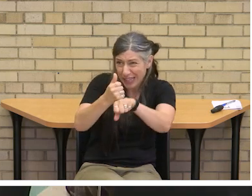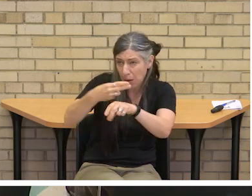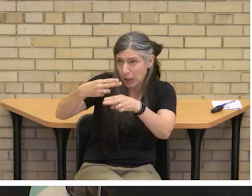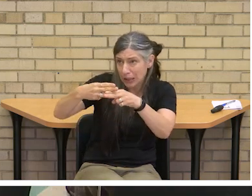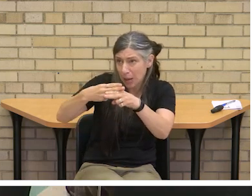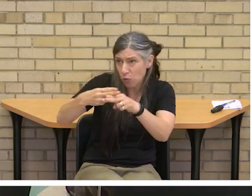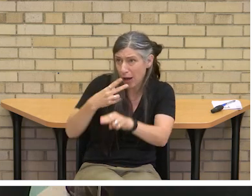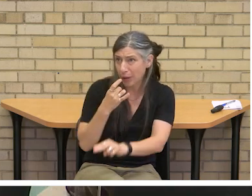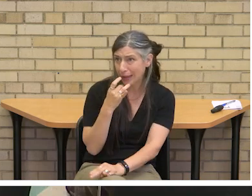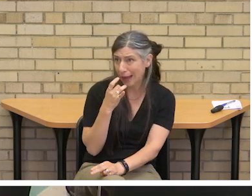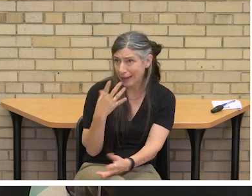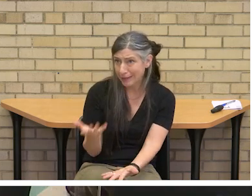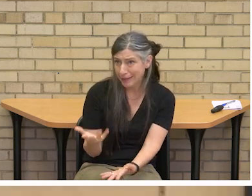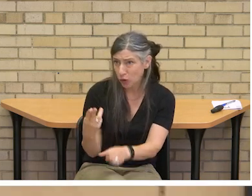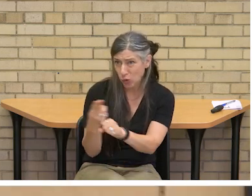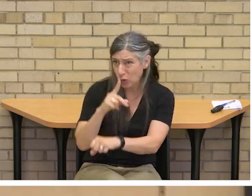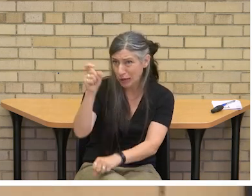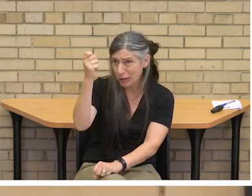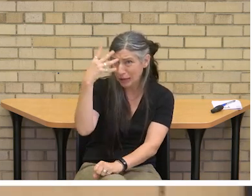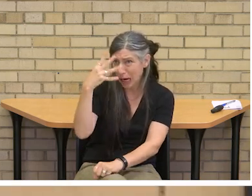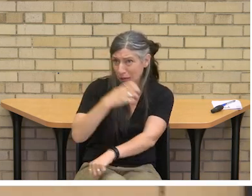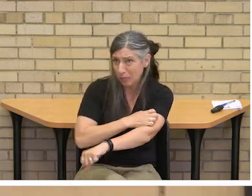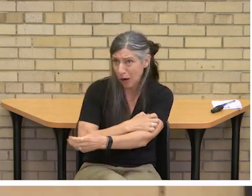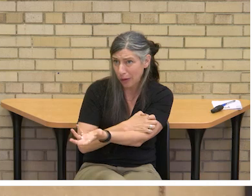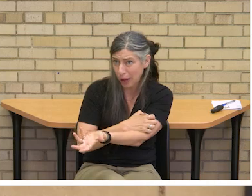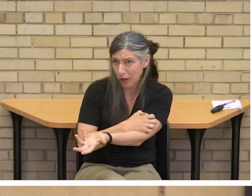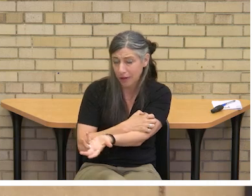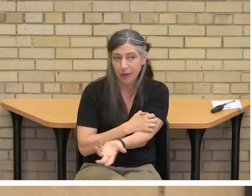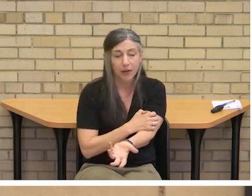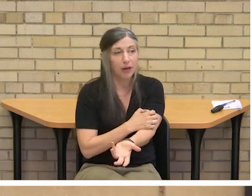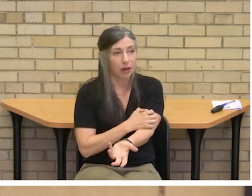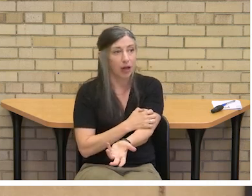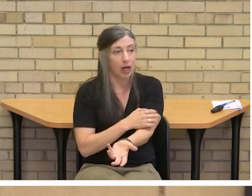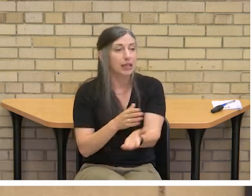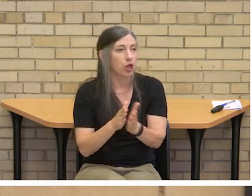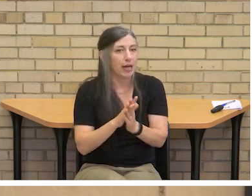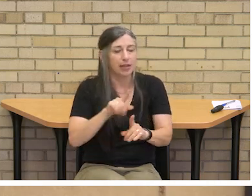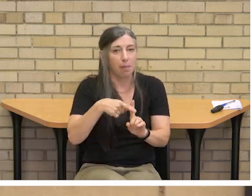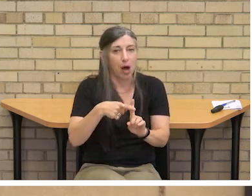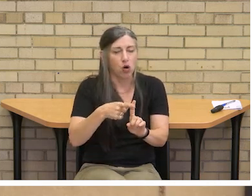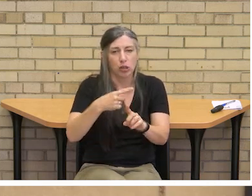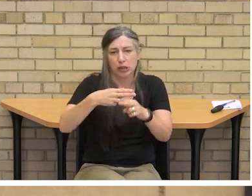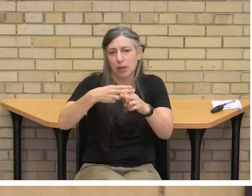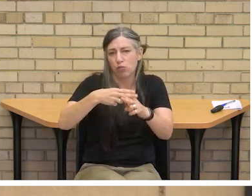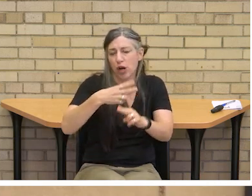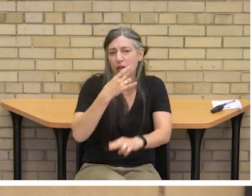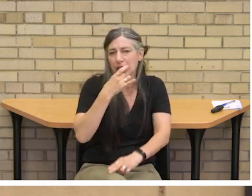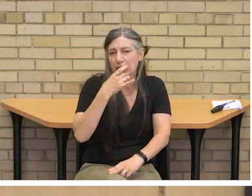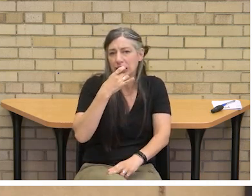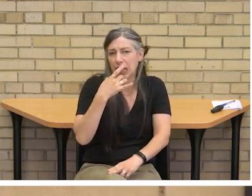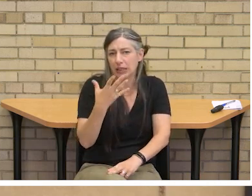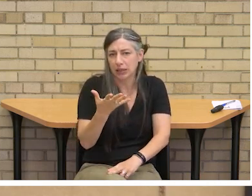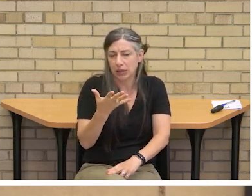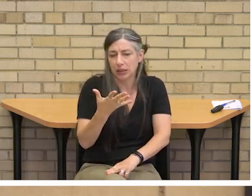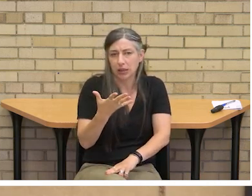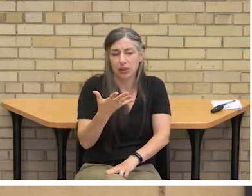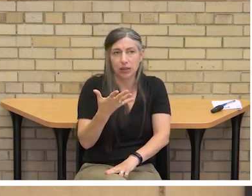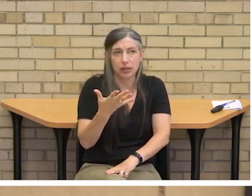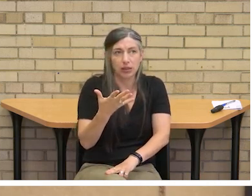that are running off of solar or something? The questions about installing a temporary signals. The temporary signals